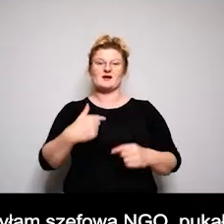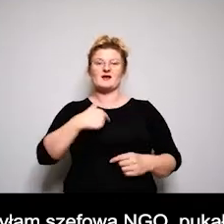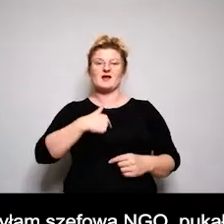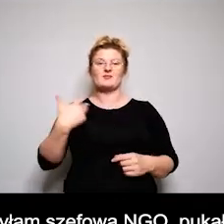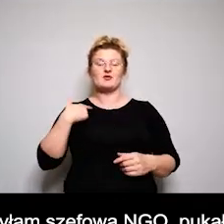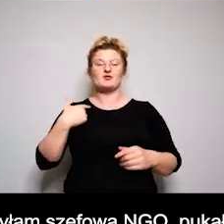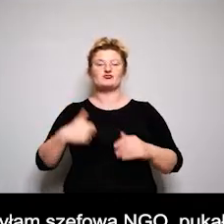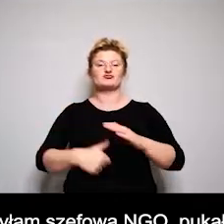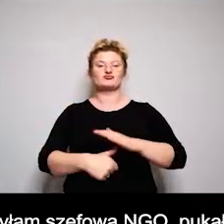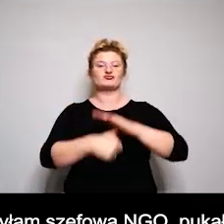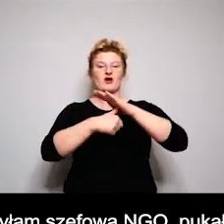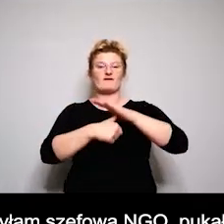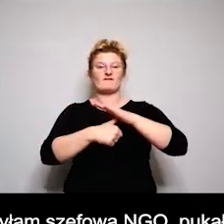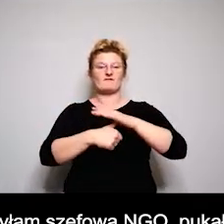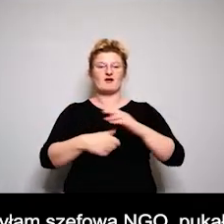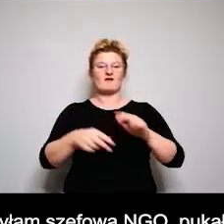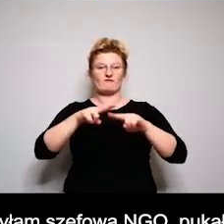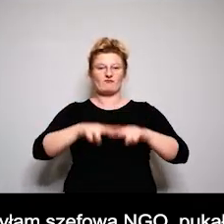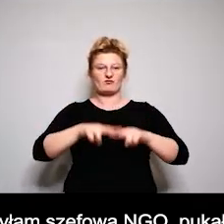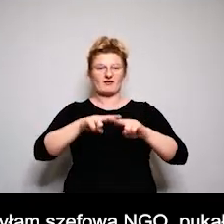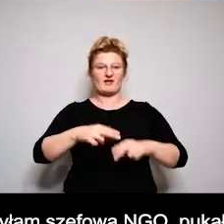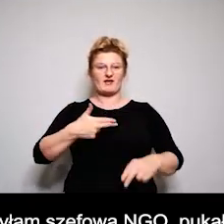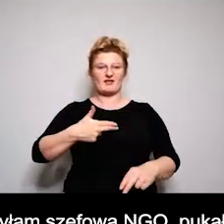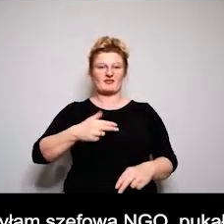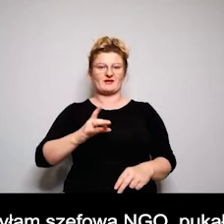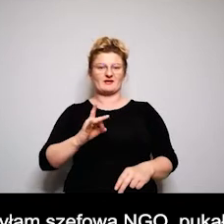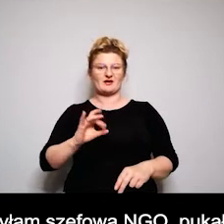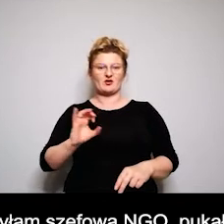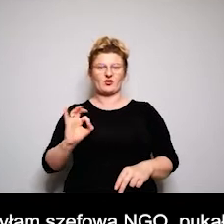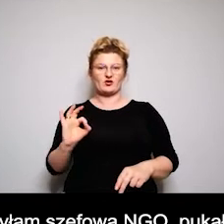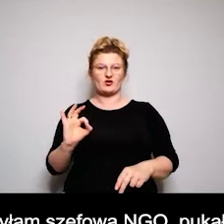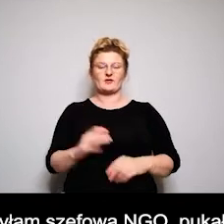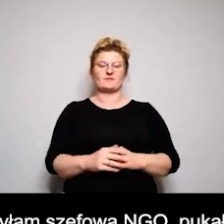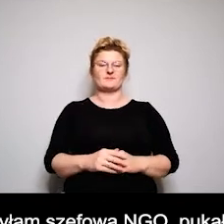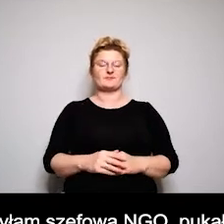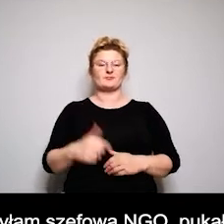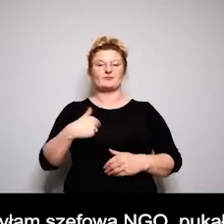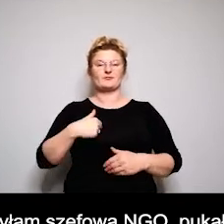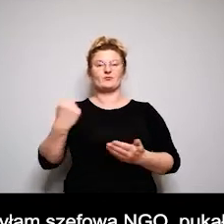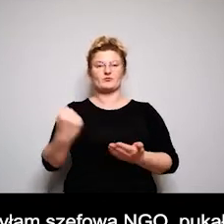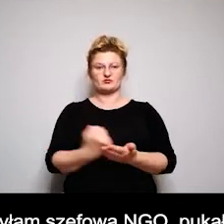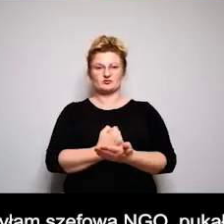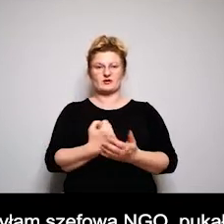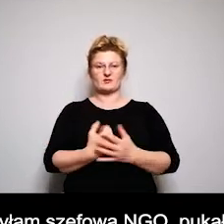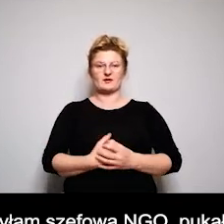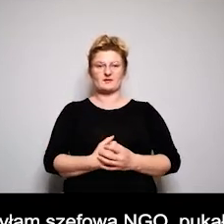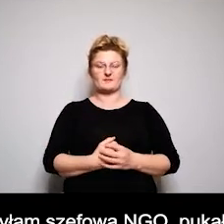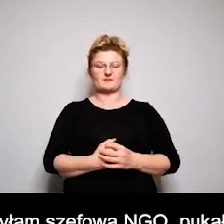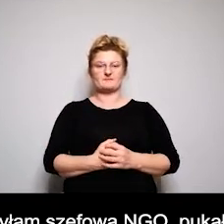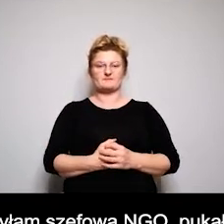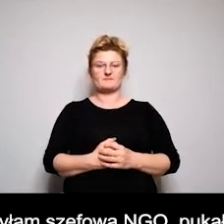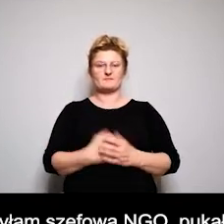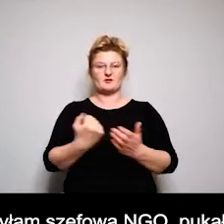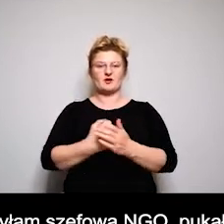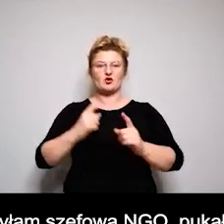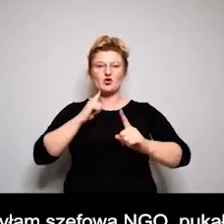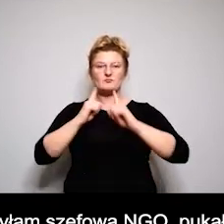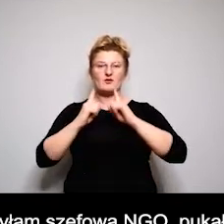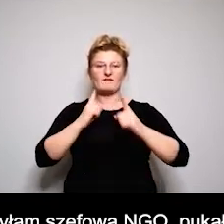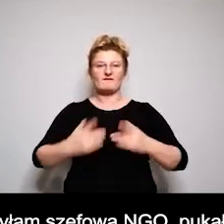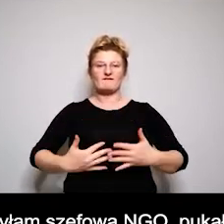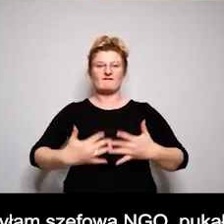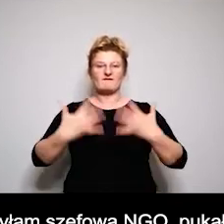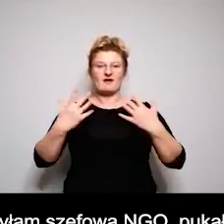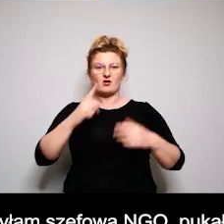some doors and trying to talk to people. And as soon as they see you young and woman,